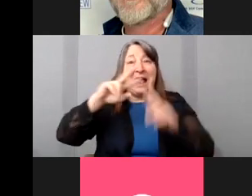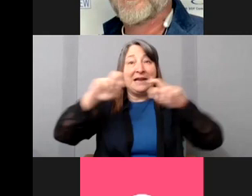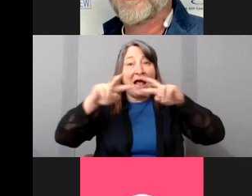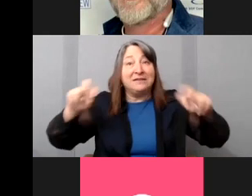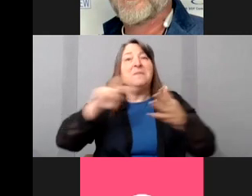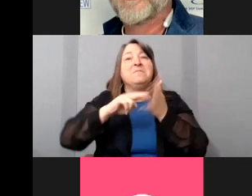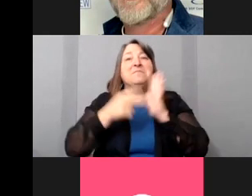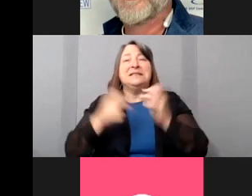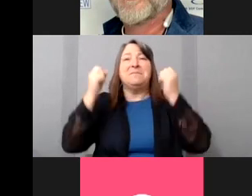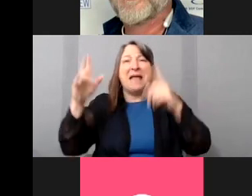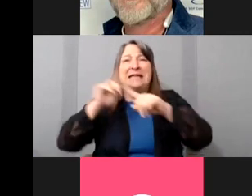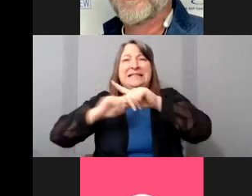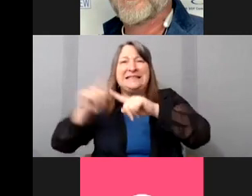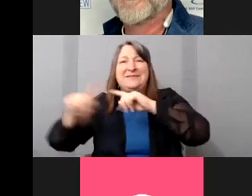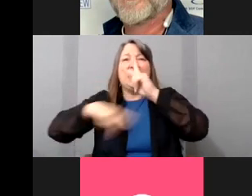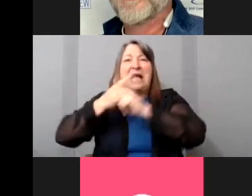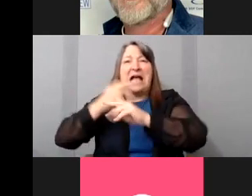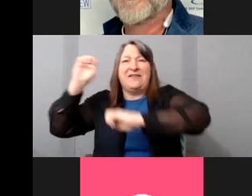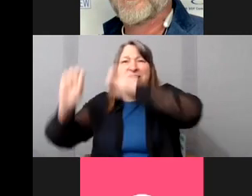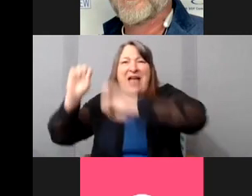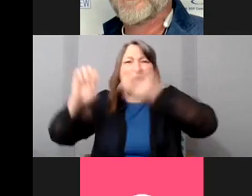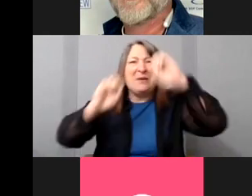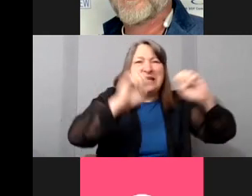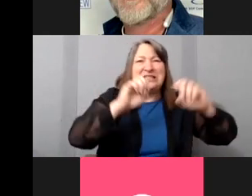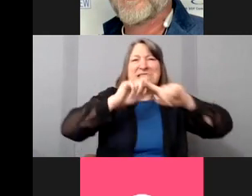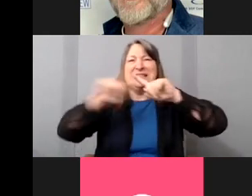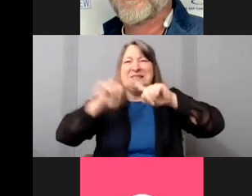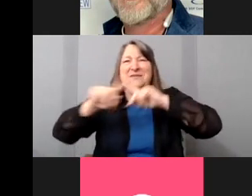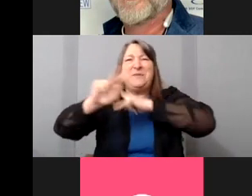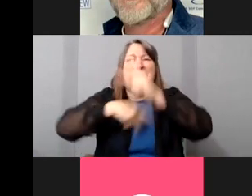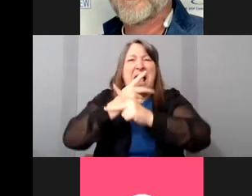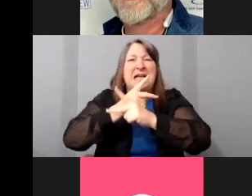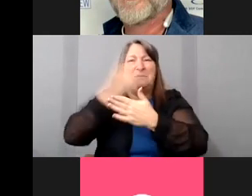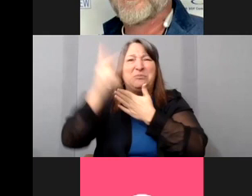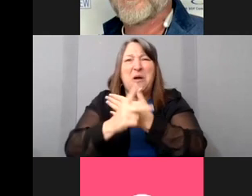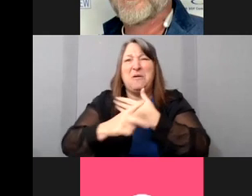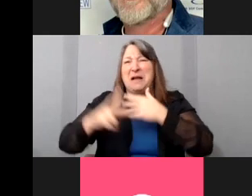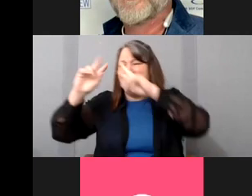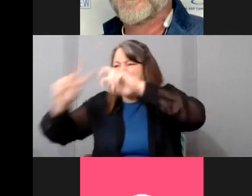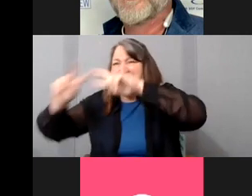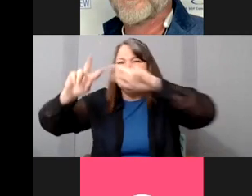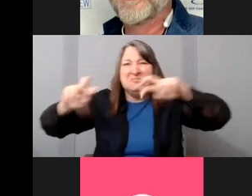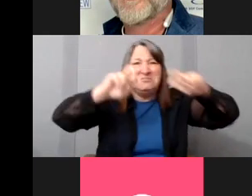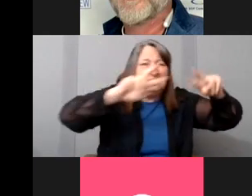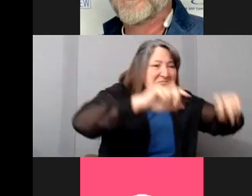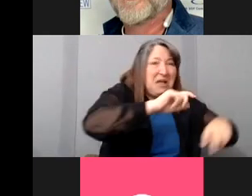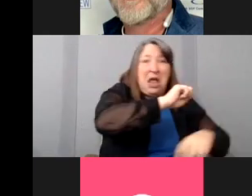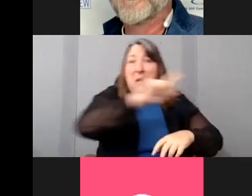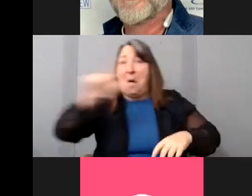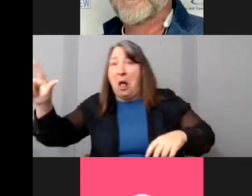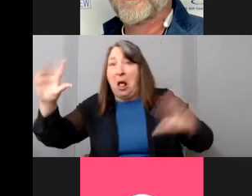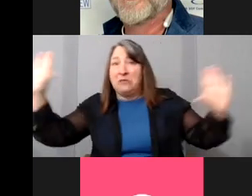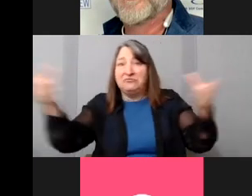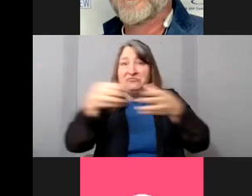multiple evaluations of many types of programs and kind of mushing them together and saying, if we look at these as a whole, what